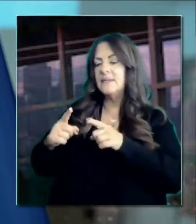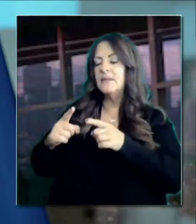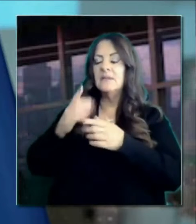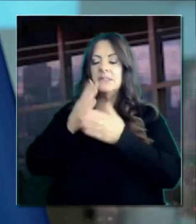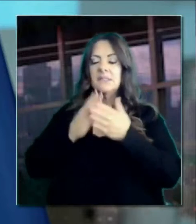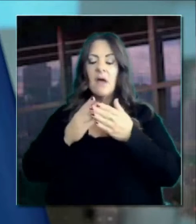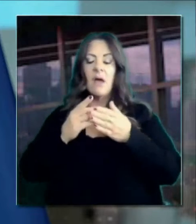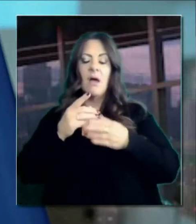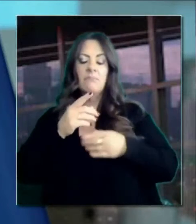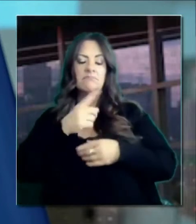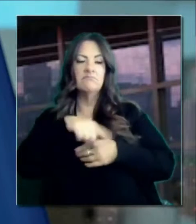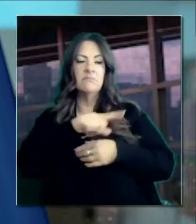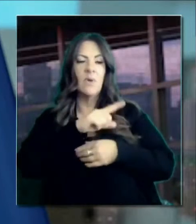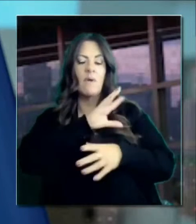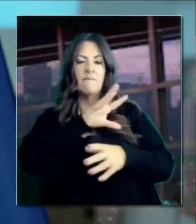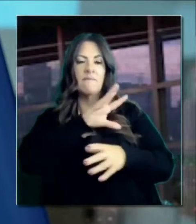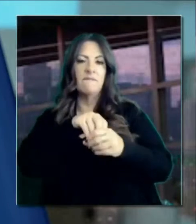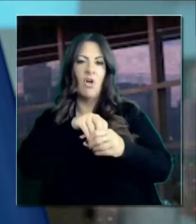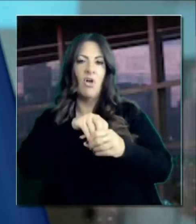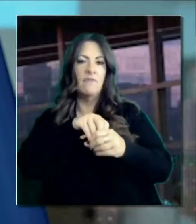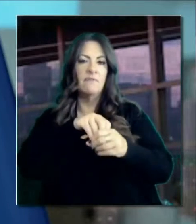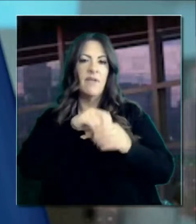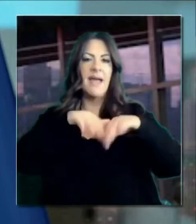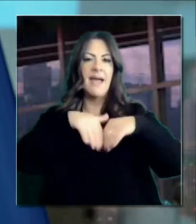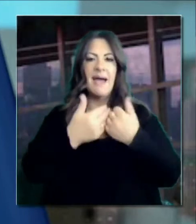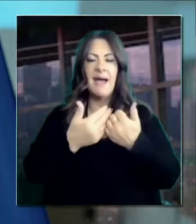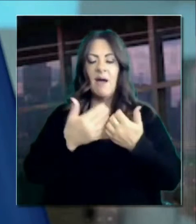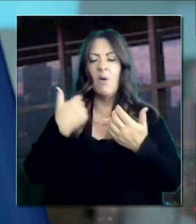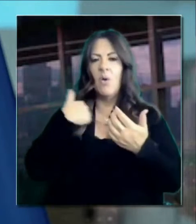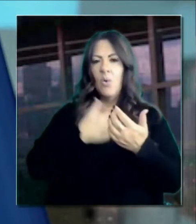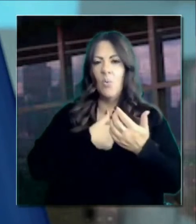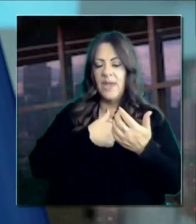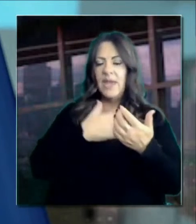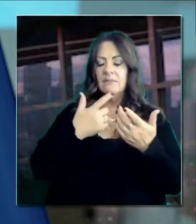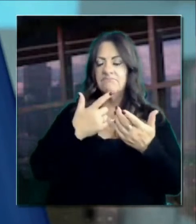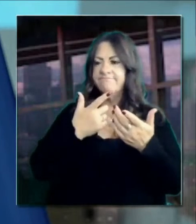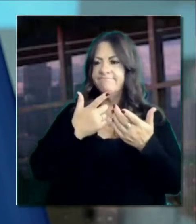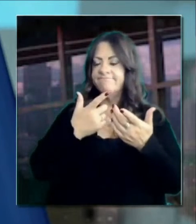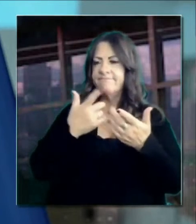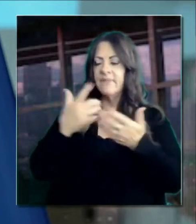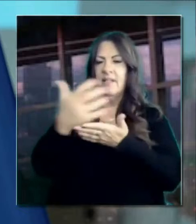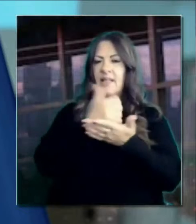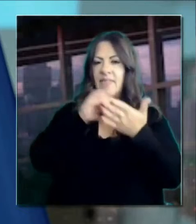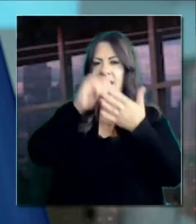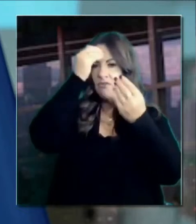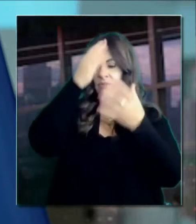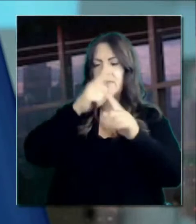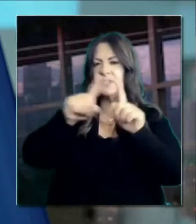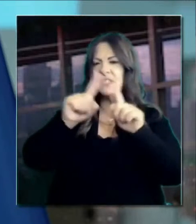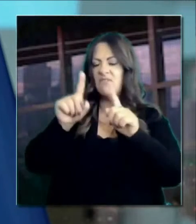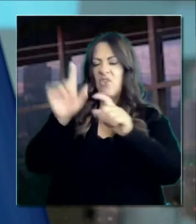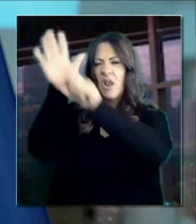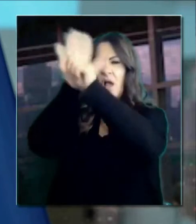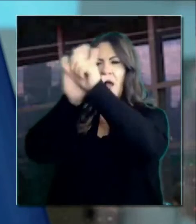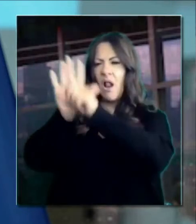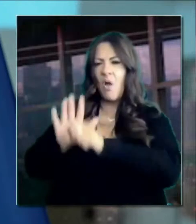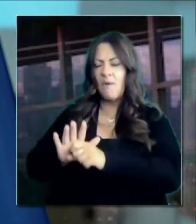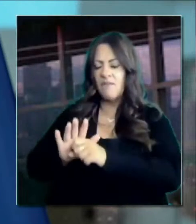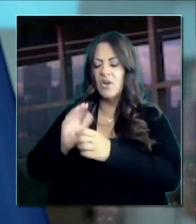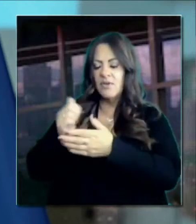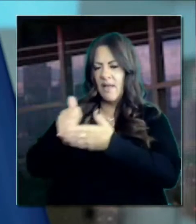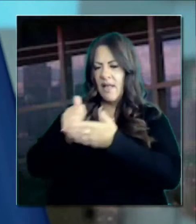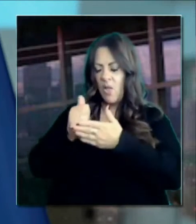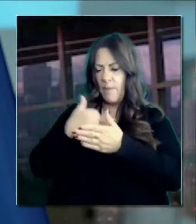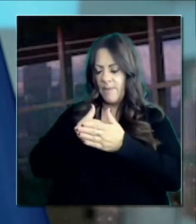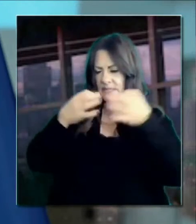of these facts across the healthcare delivery spectrum up and down the state of California in order to address some ambiguity. And I